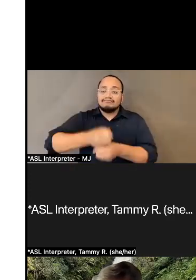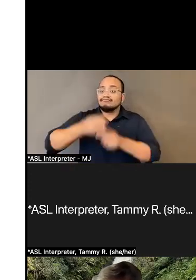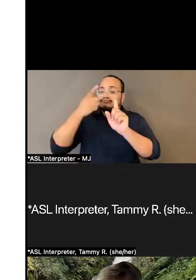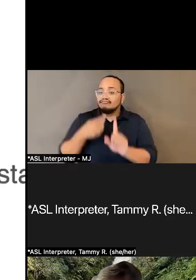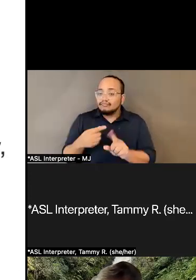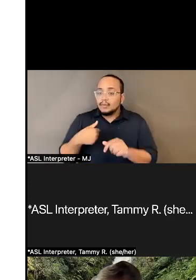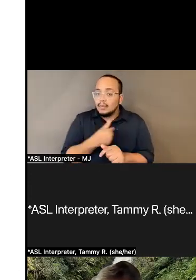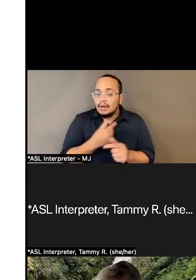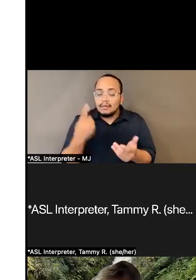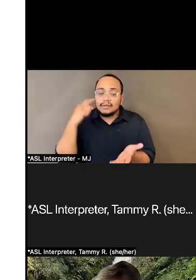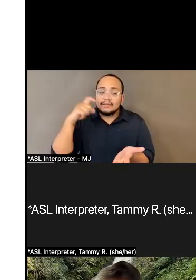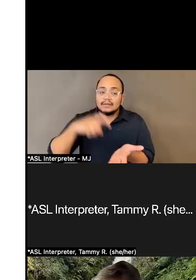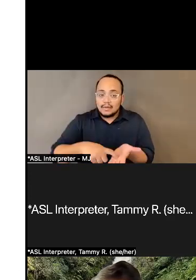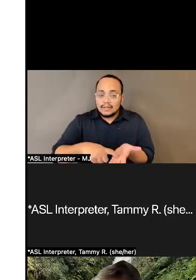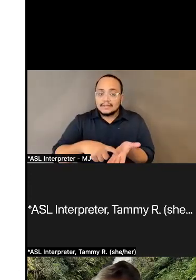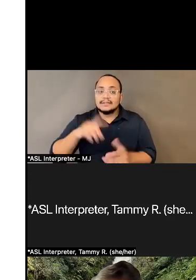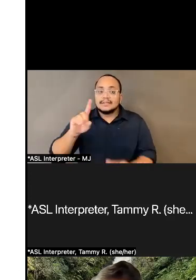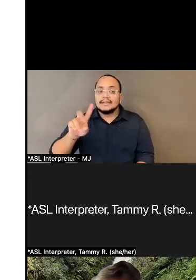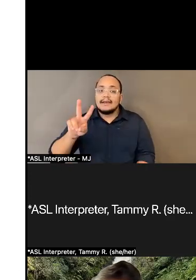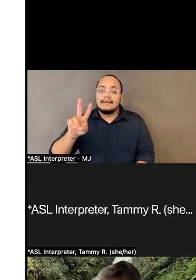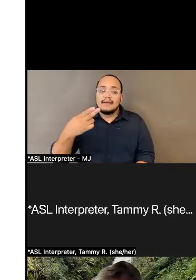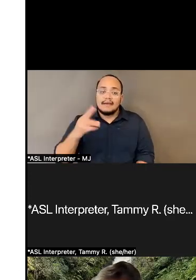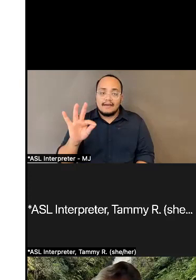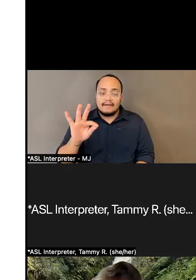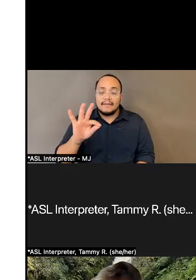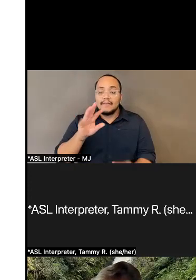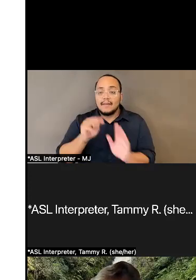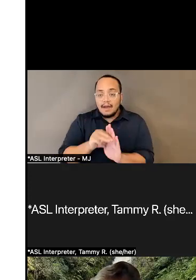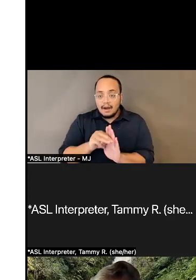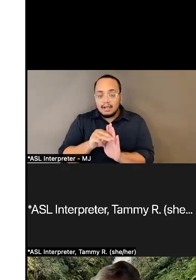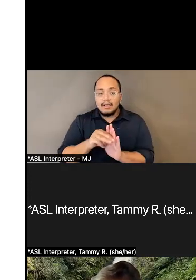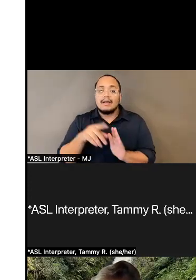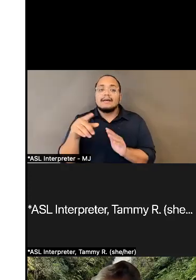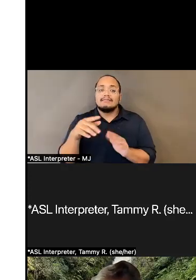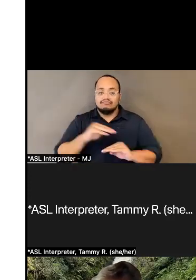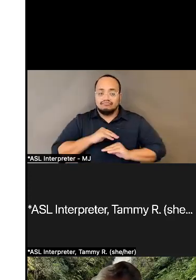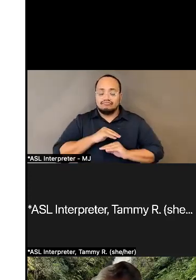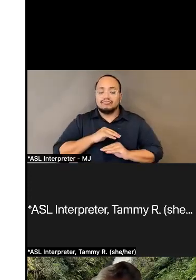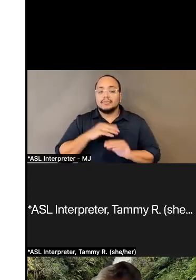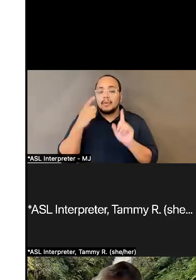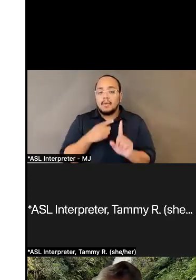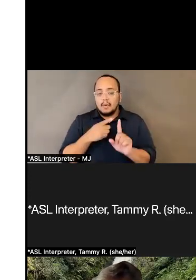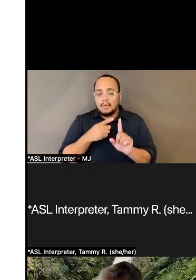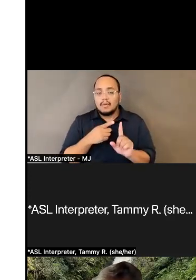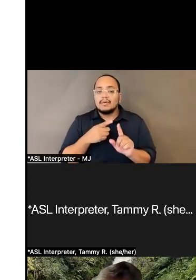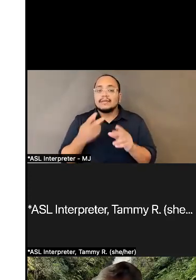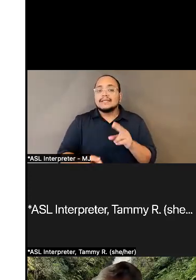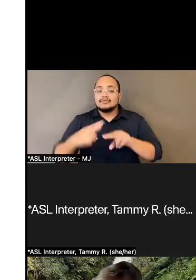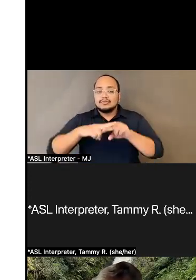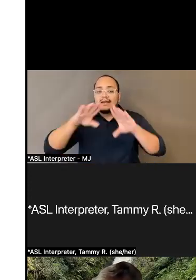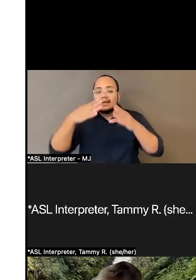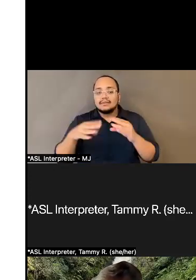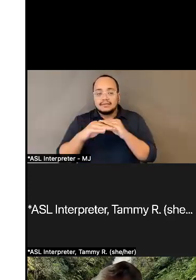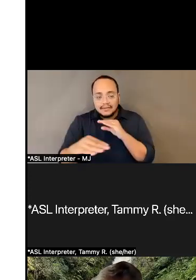finding is that the DVHF model met its primary goal of increasing